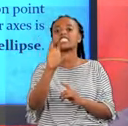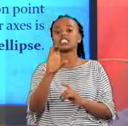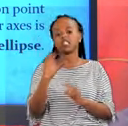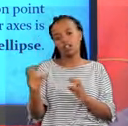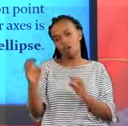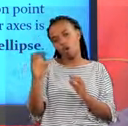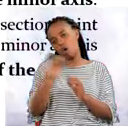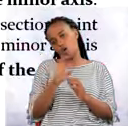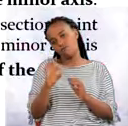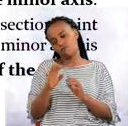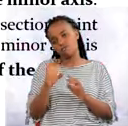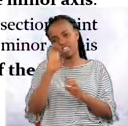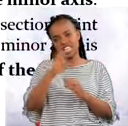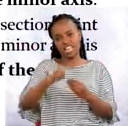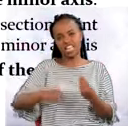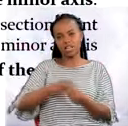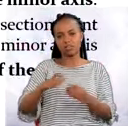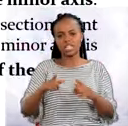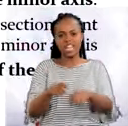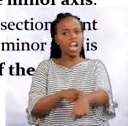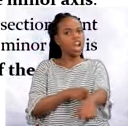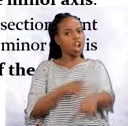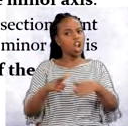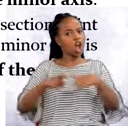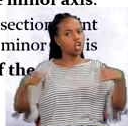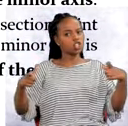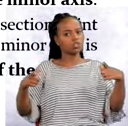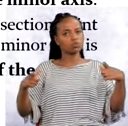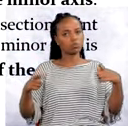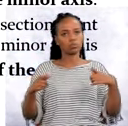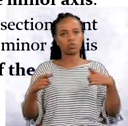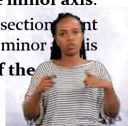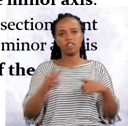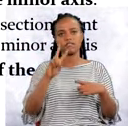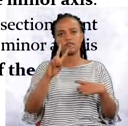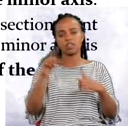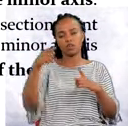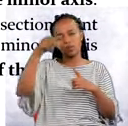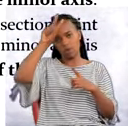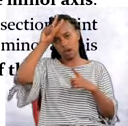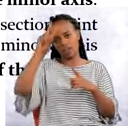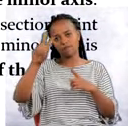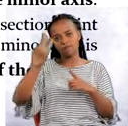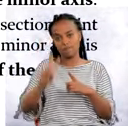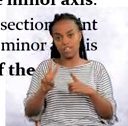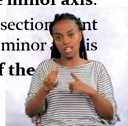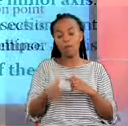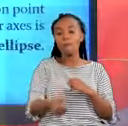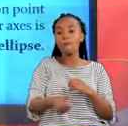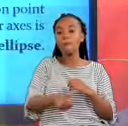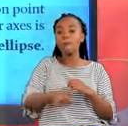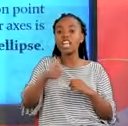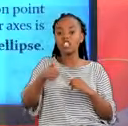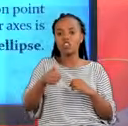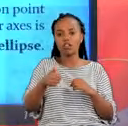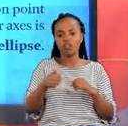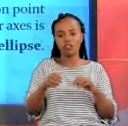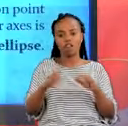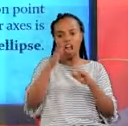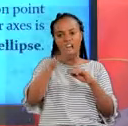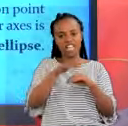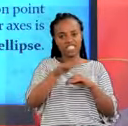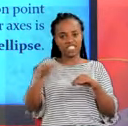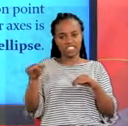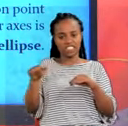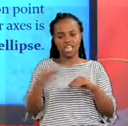And the largest distance is v prime v, we call this the major axis. And